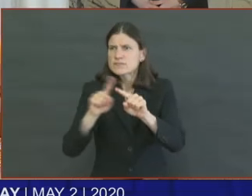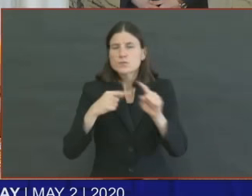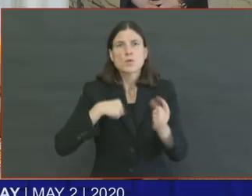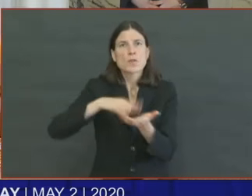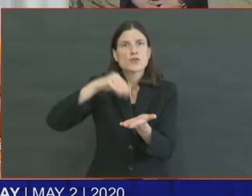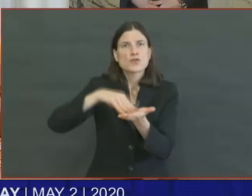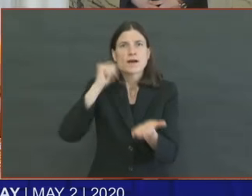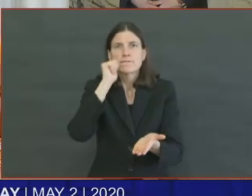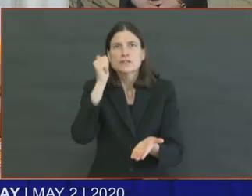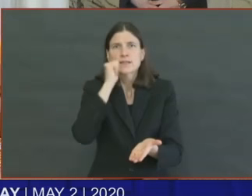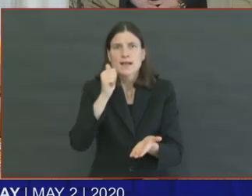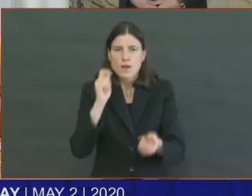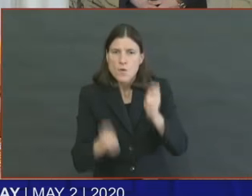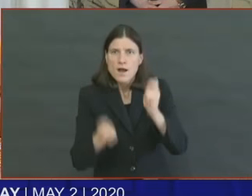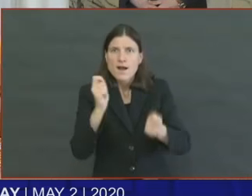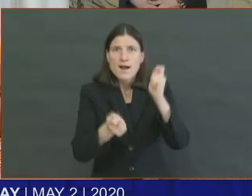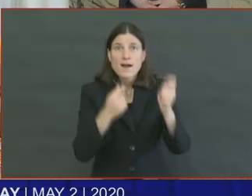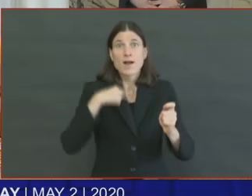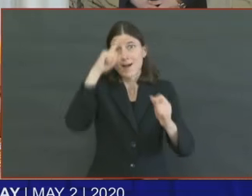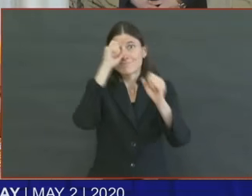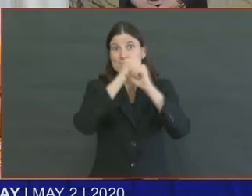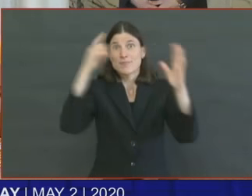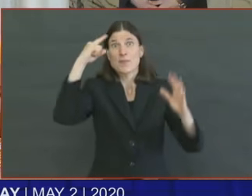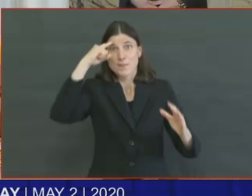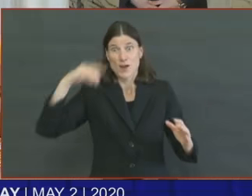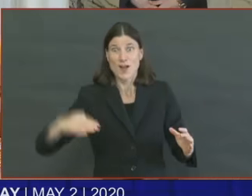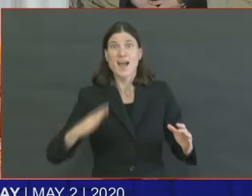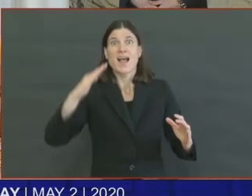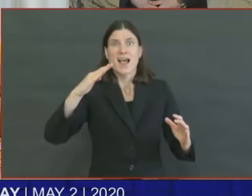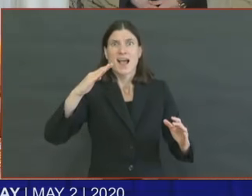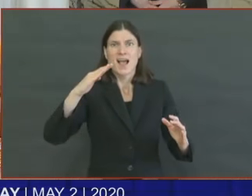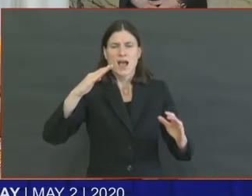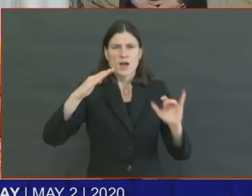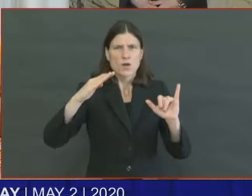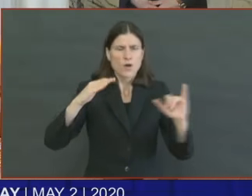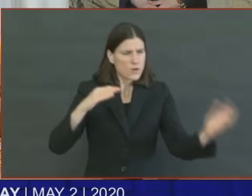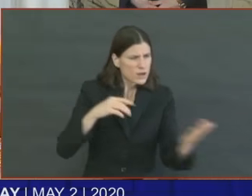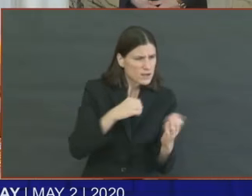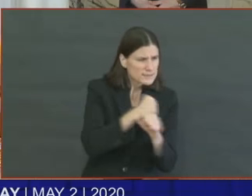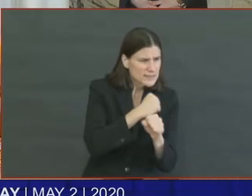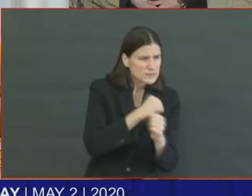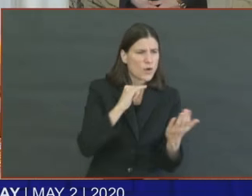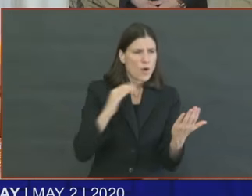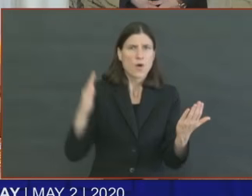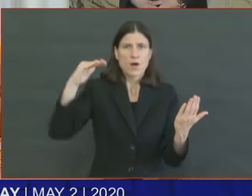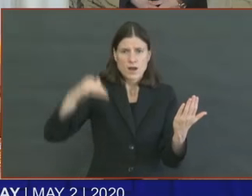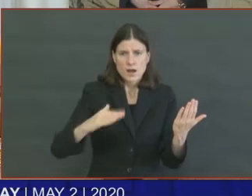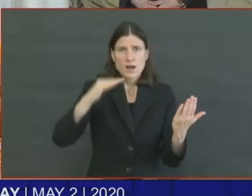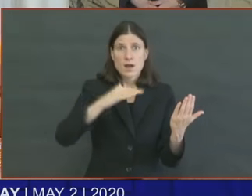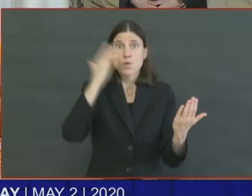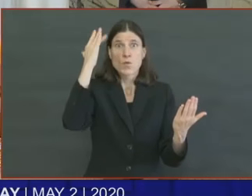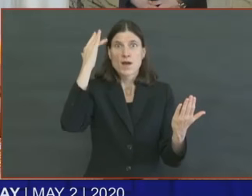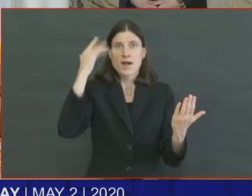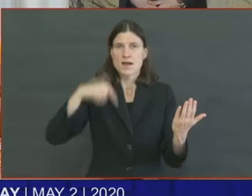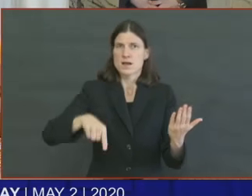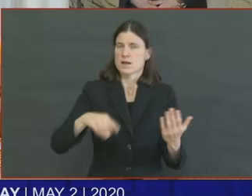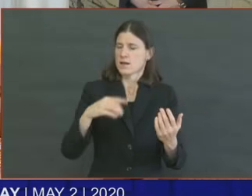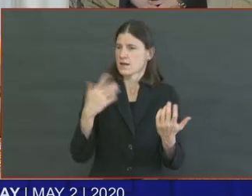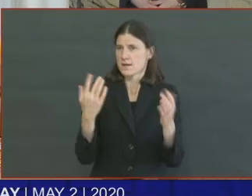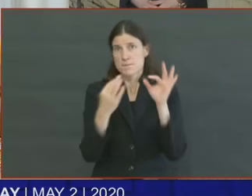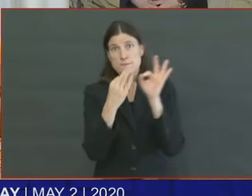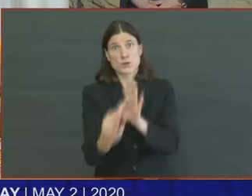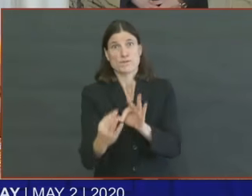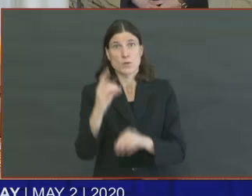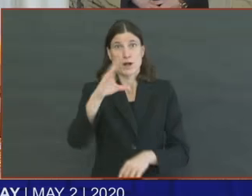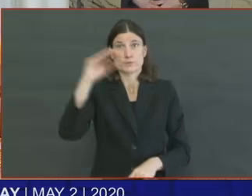release models on a regular basis because we can't put too much faith in them because they change. They're highly sensitive